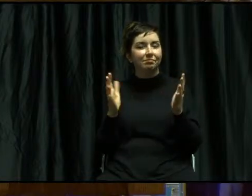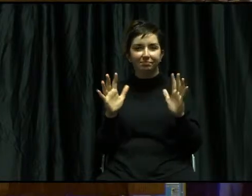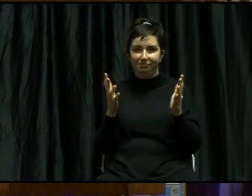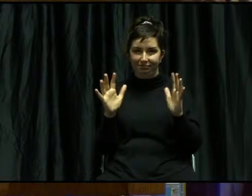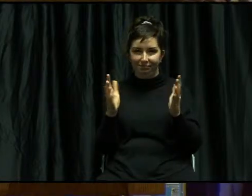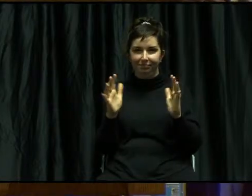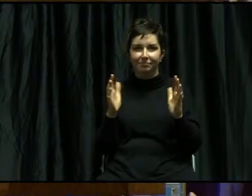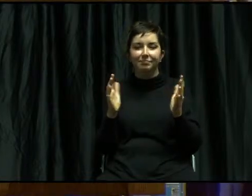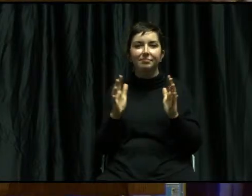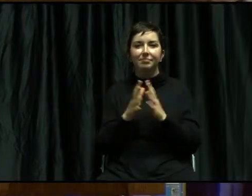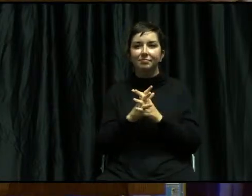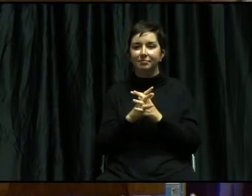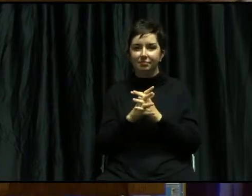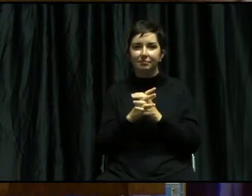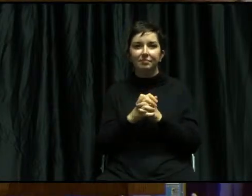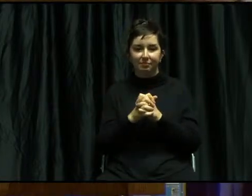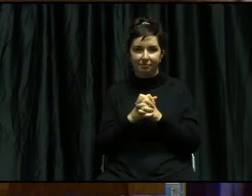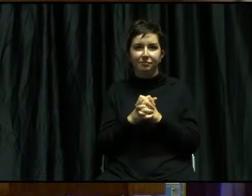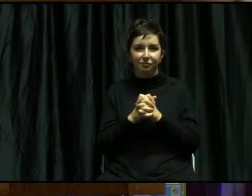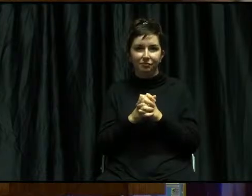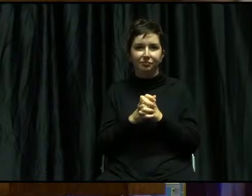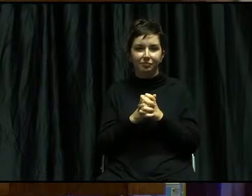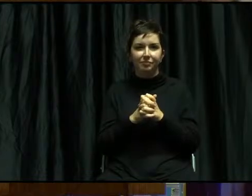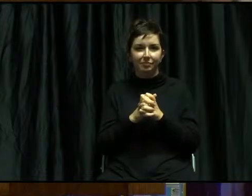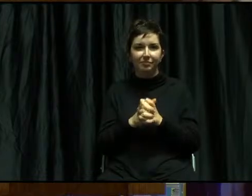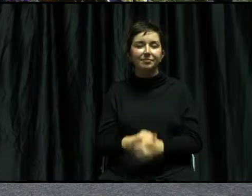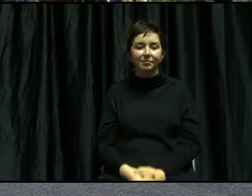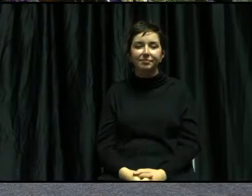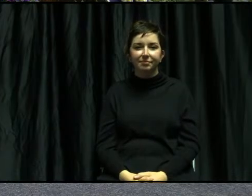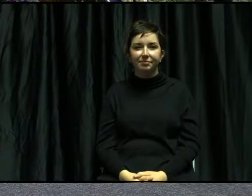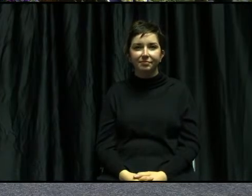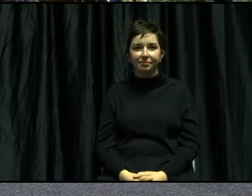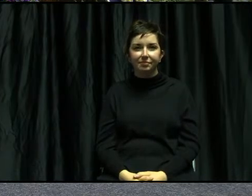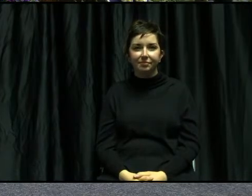Thank you, Lord. You're welcome. We just leave it up here for you till after.